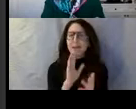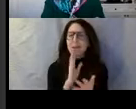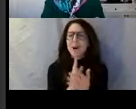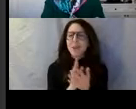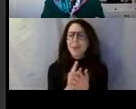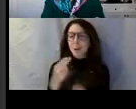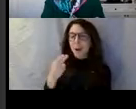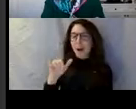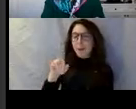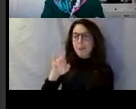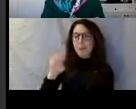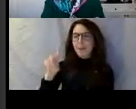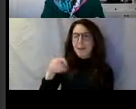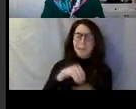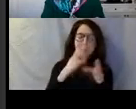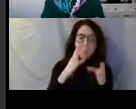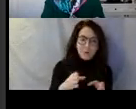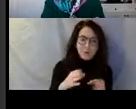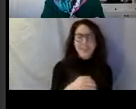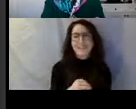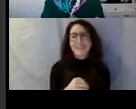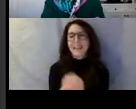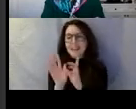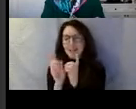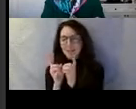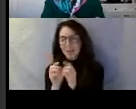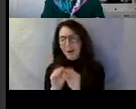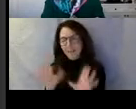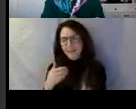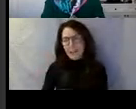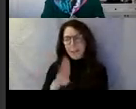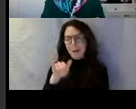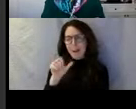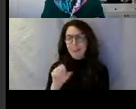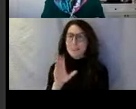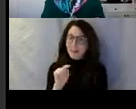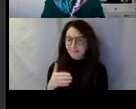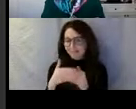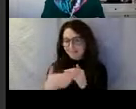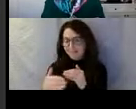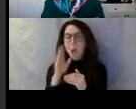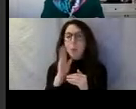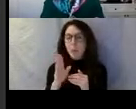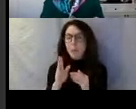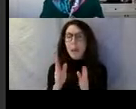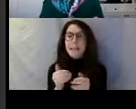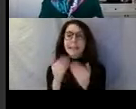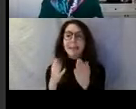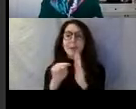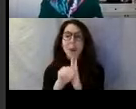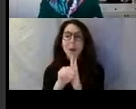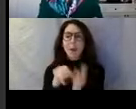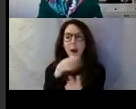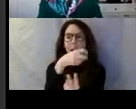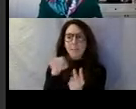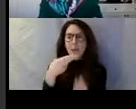have front-loaded that, because it's obviously my bias. But there is going to be this hybrid delivery model. Again, there's increased costs